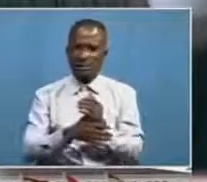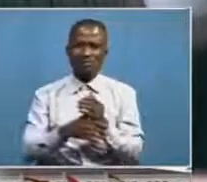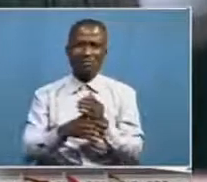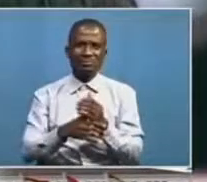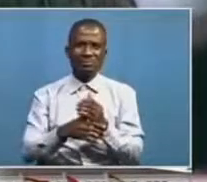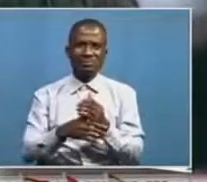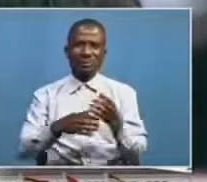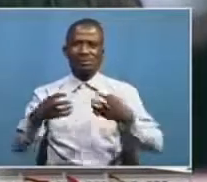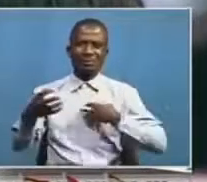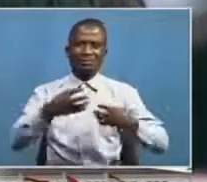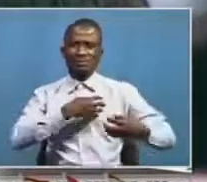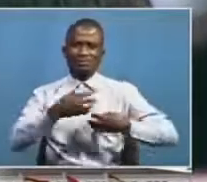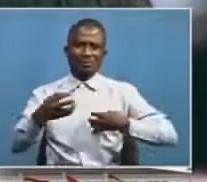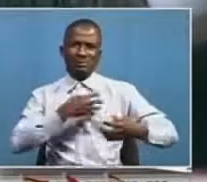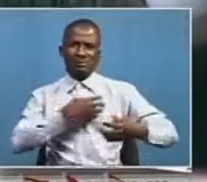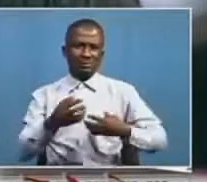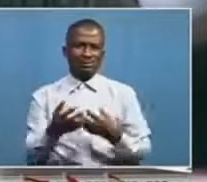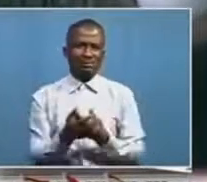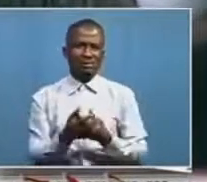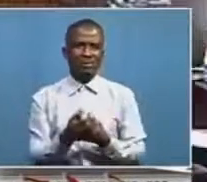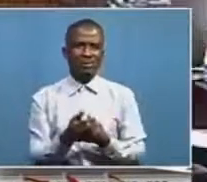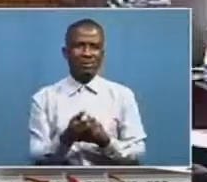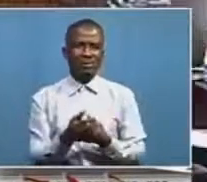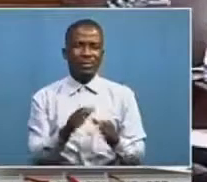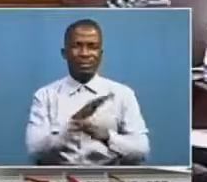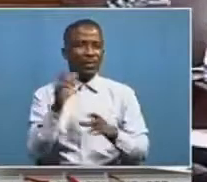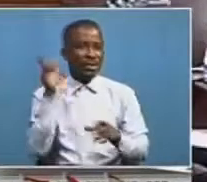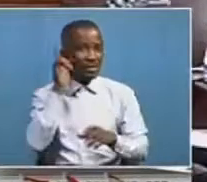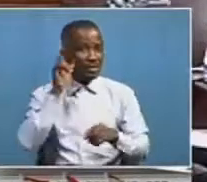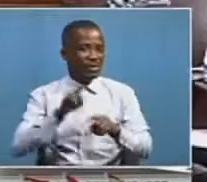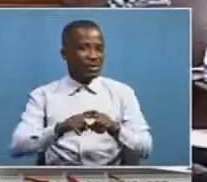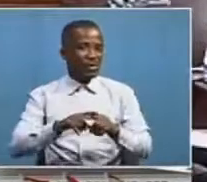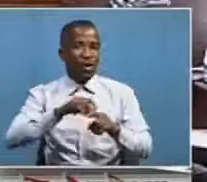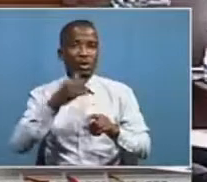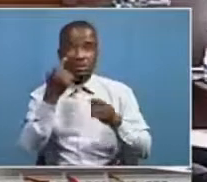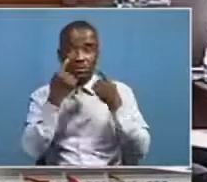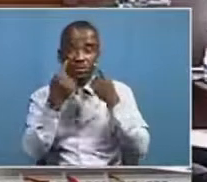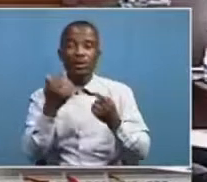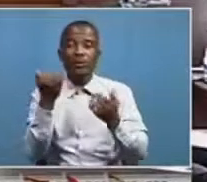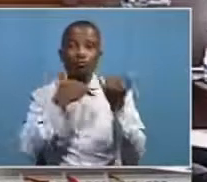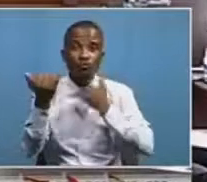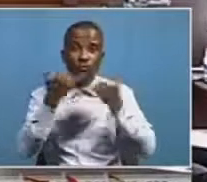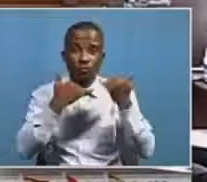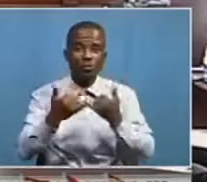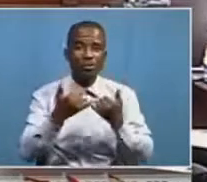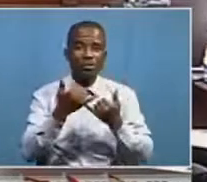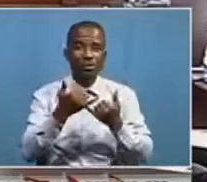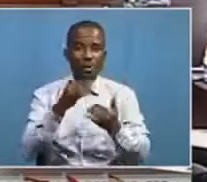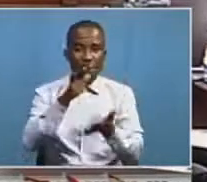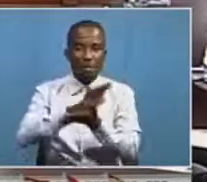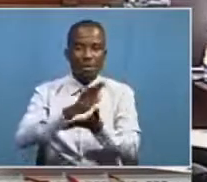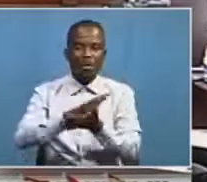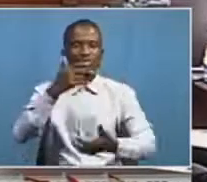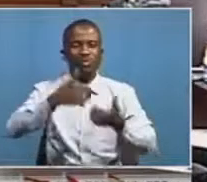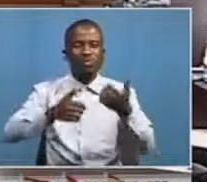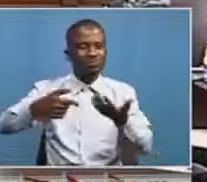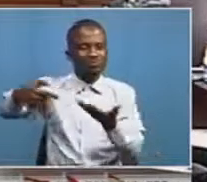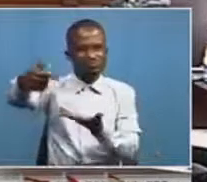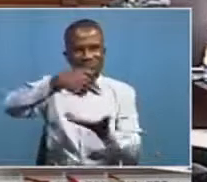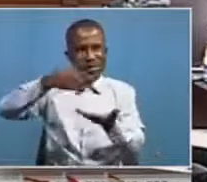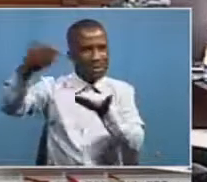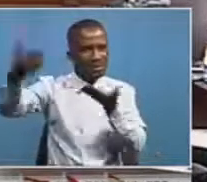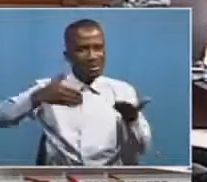chairperson refused to heed the complaints on some irregularities they noticed in some of the coalition forms that came from some of the